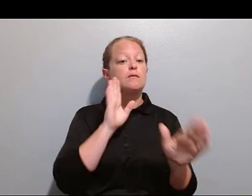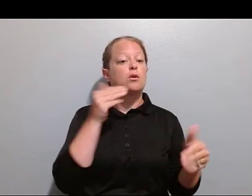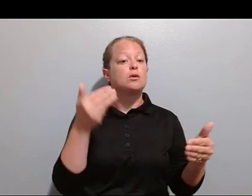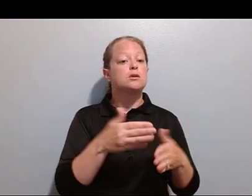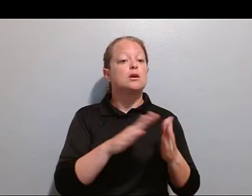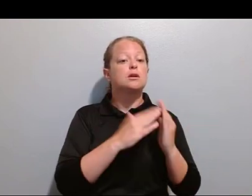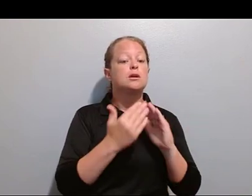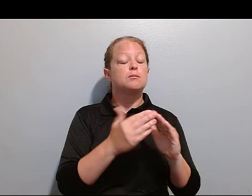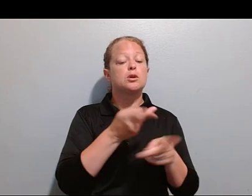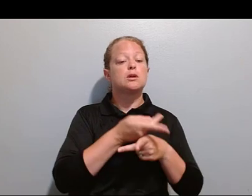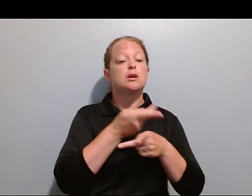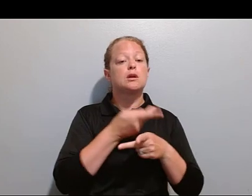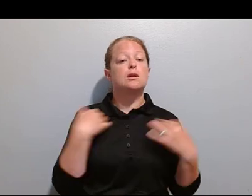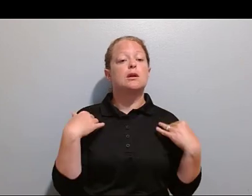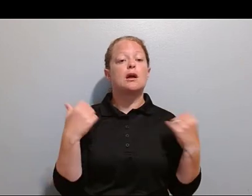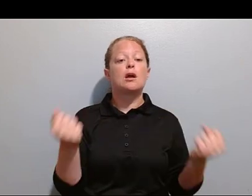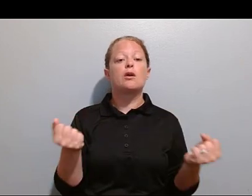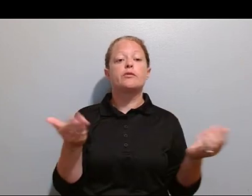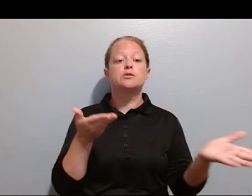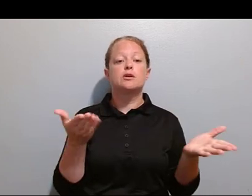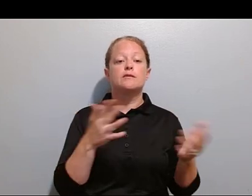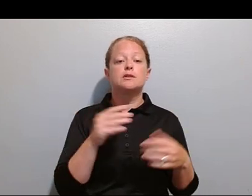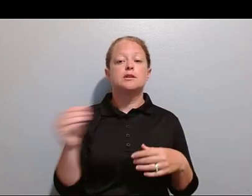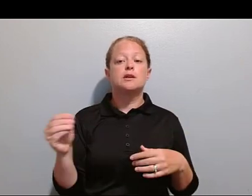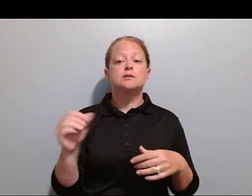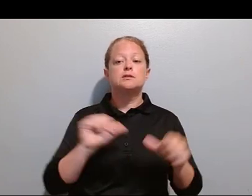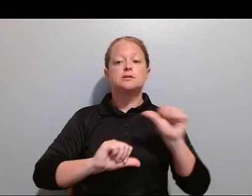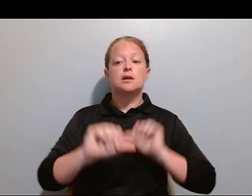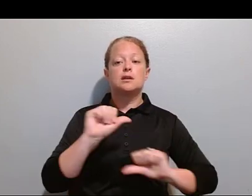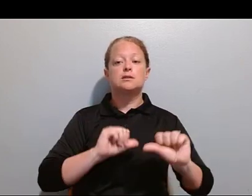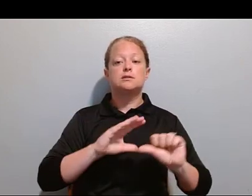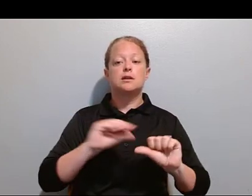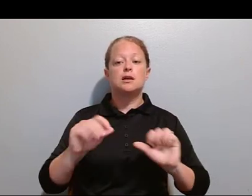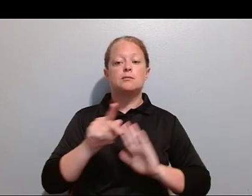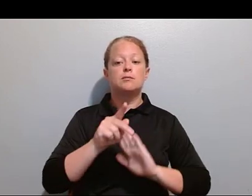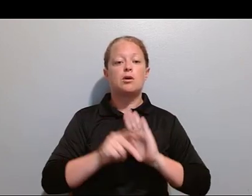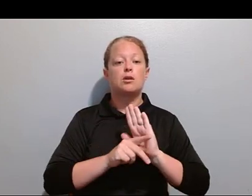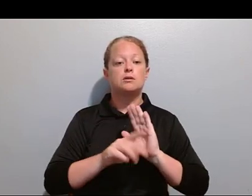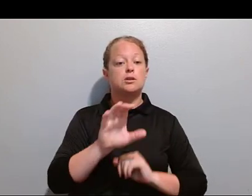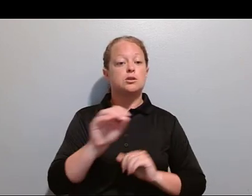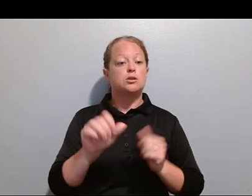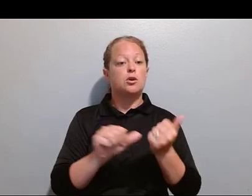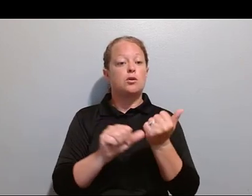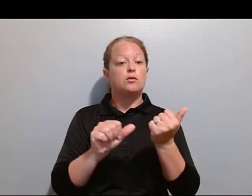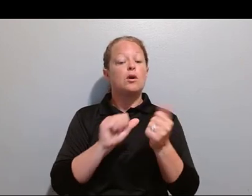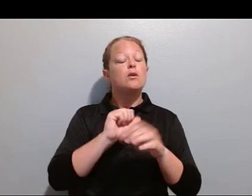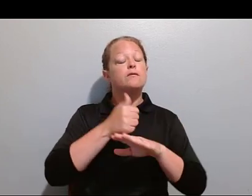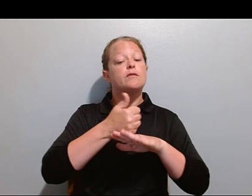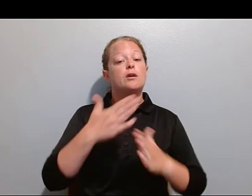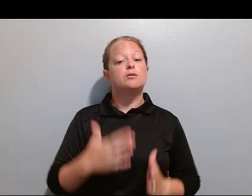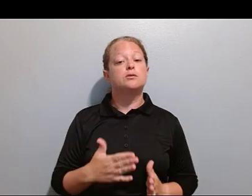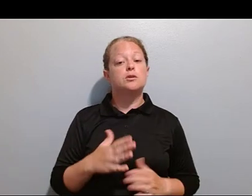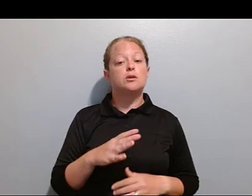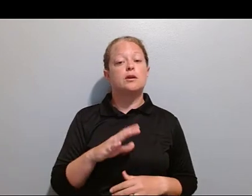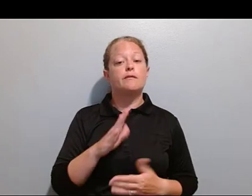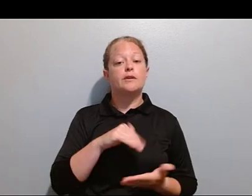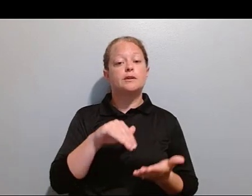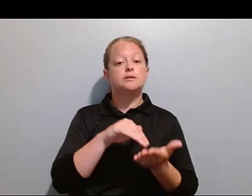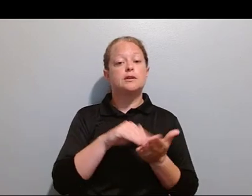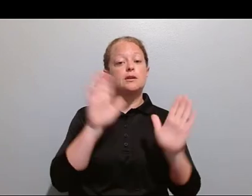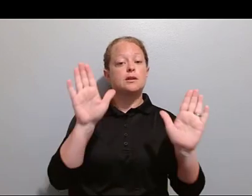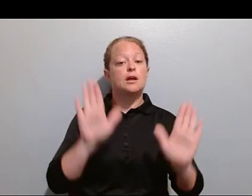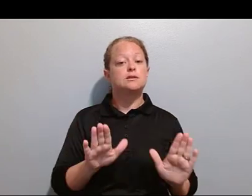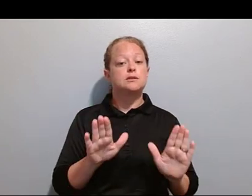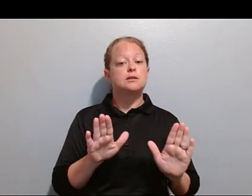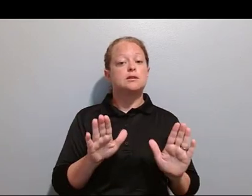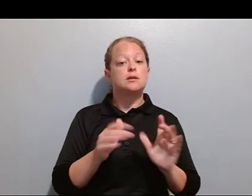community care, health services delivery, and science and policy. Co-founder and scientific director of the Centre of Excellence for Partnership